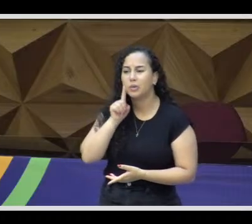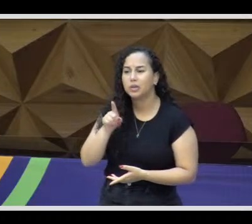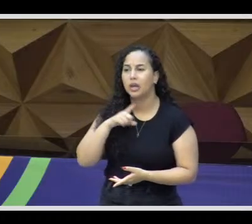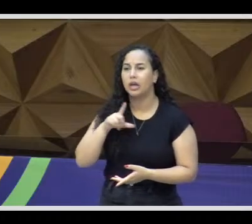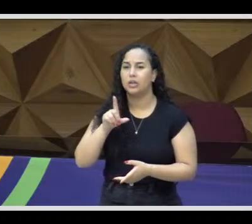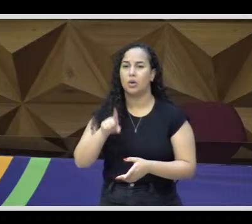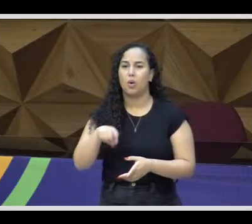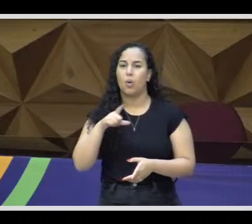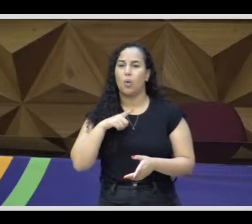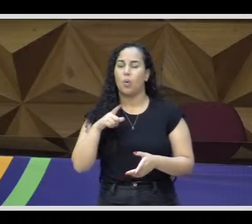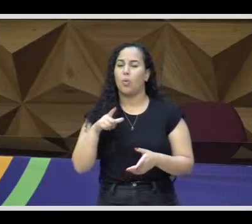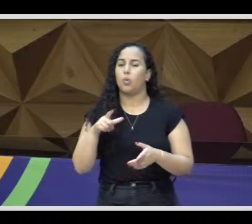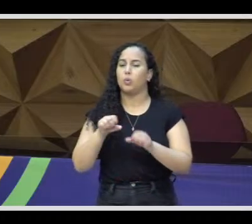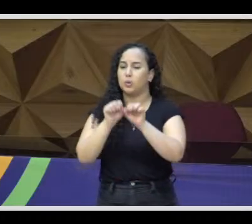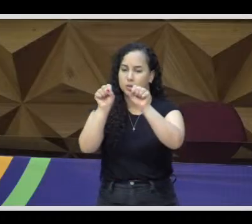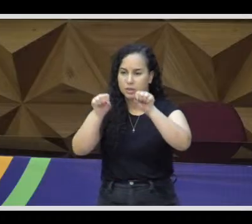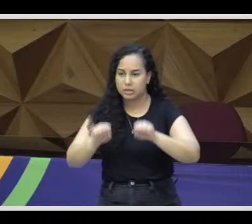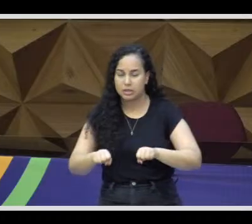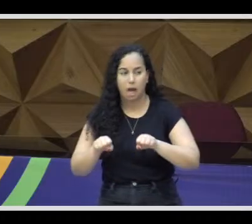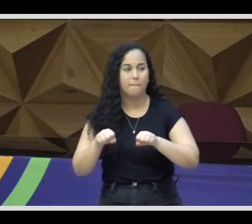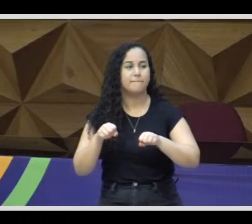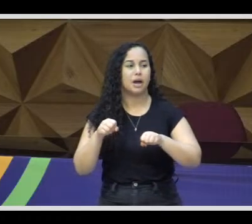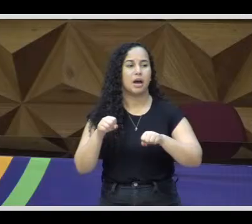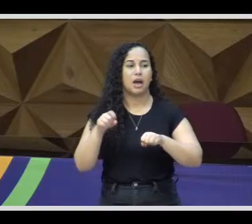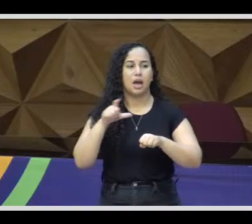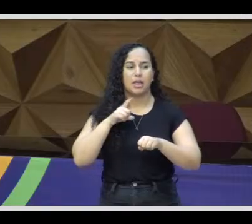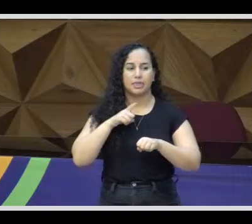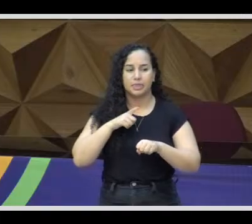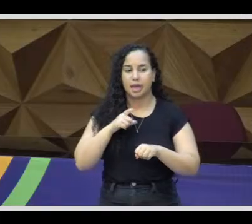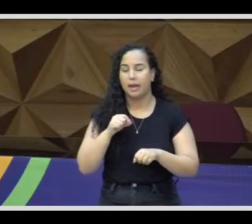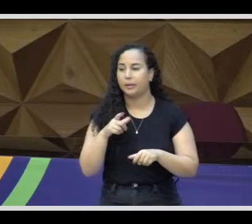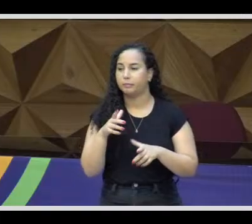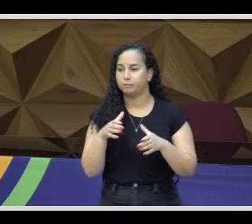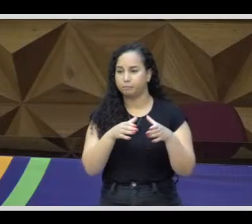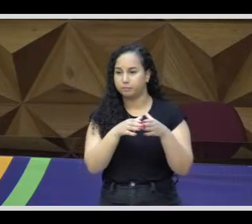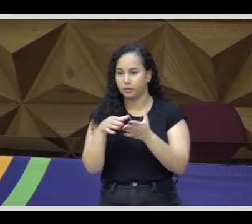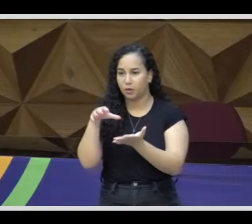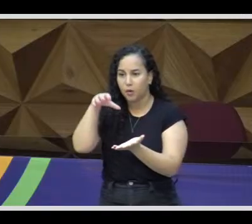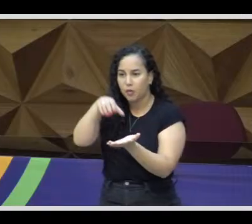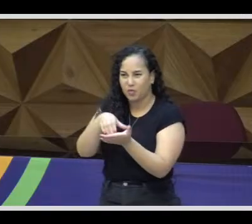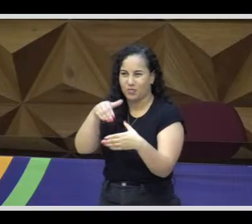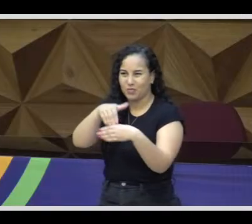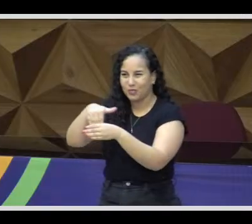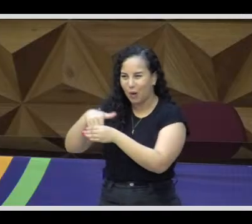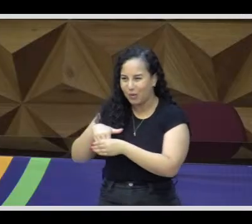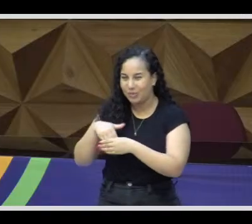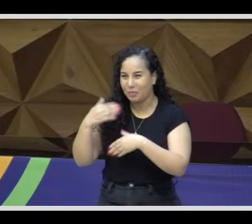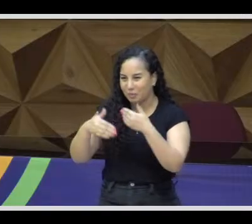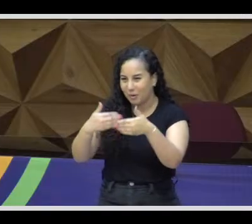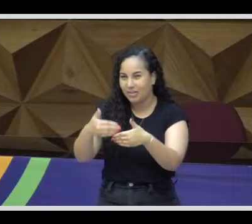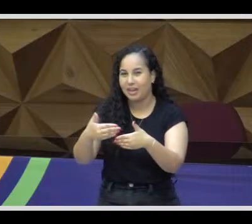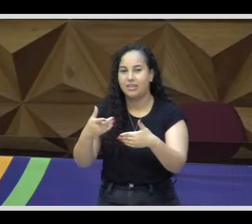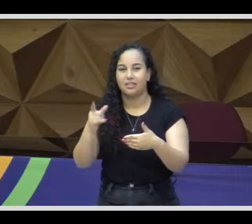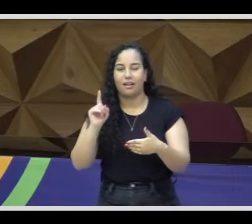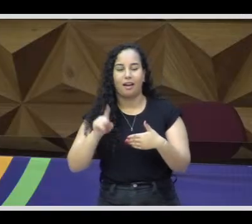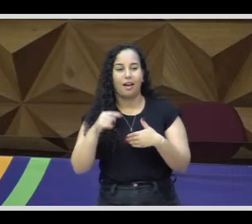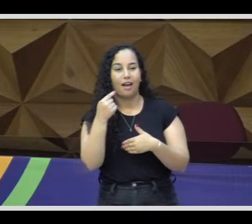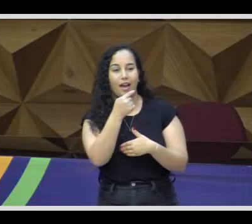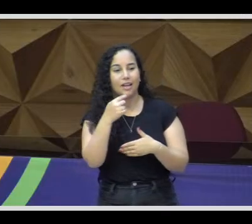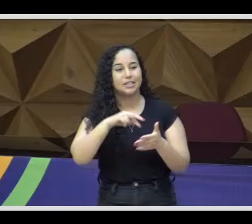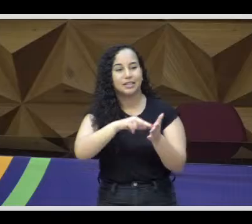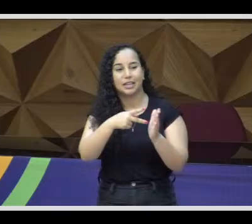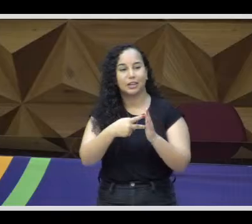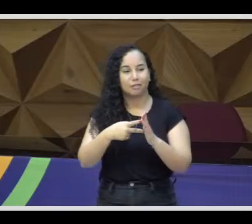electoral system is it's a single-member district, right? Which means that you